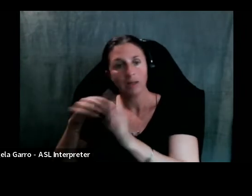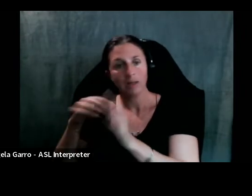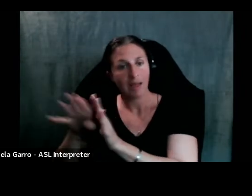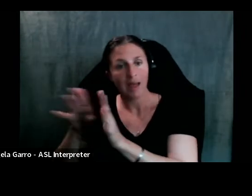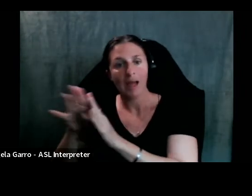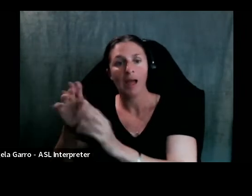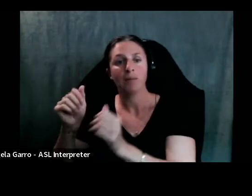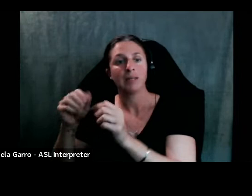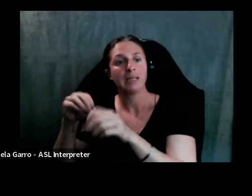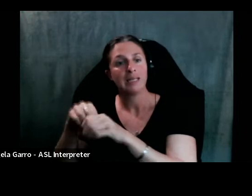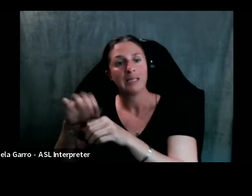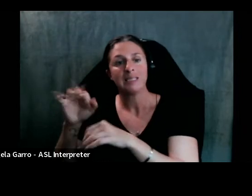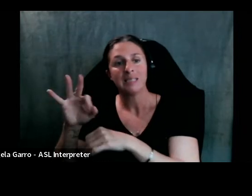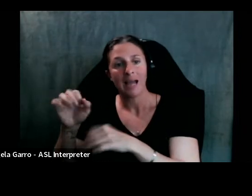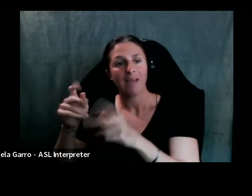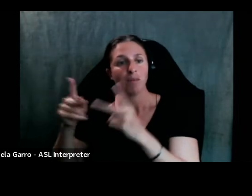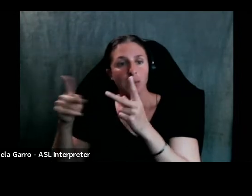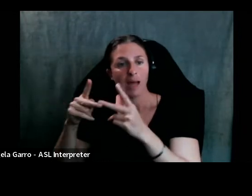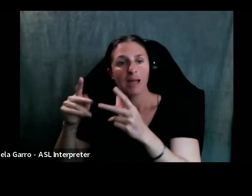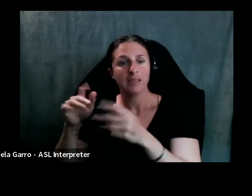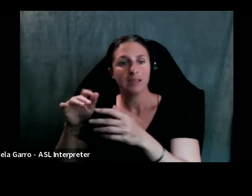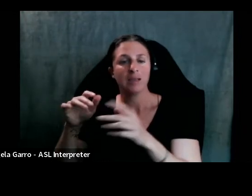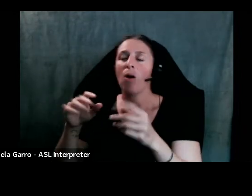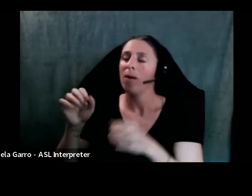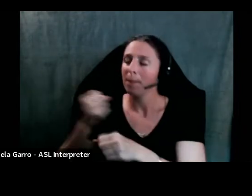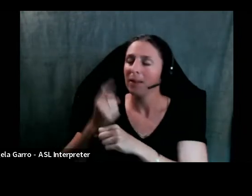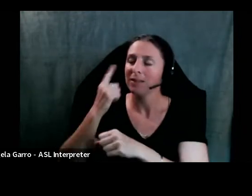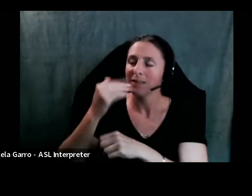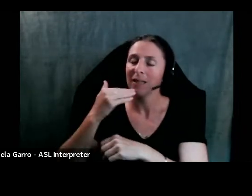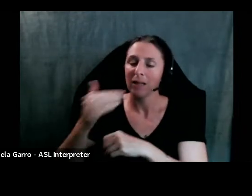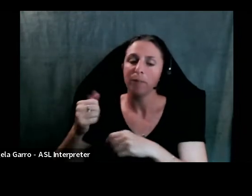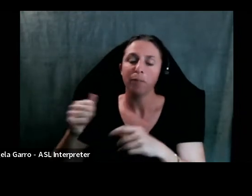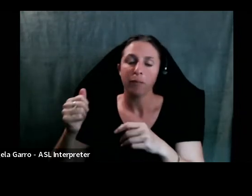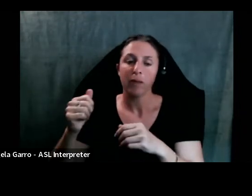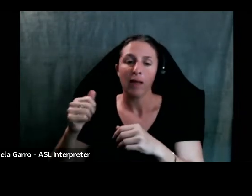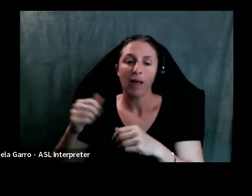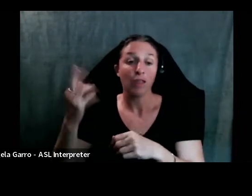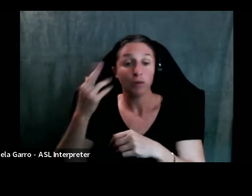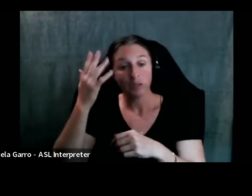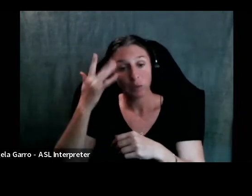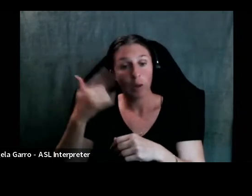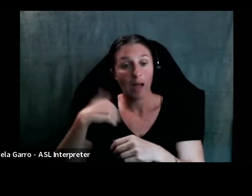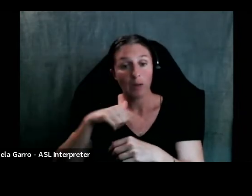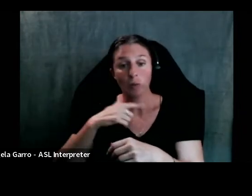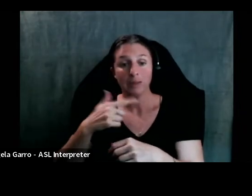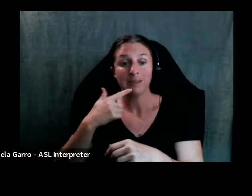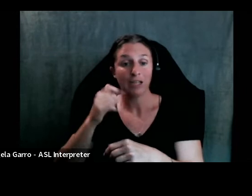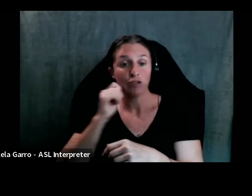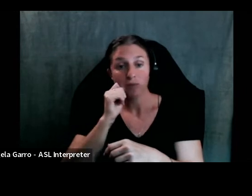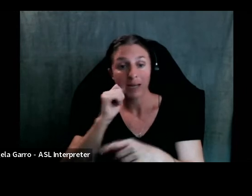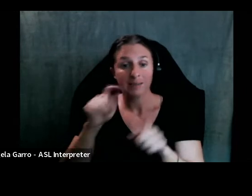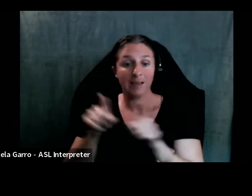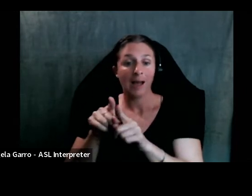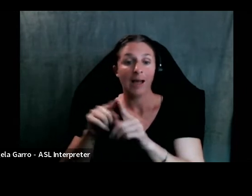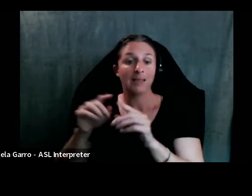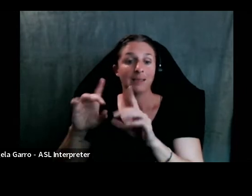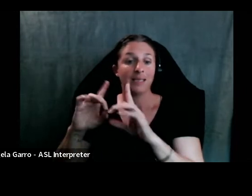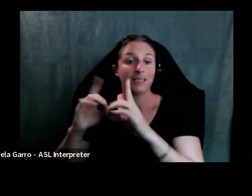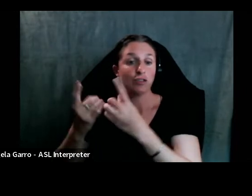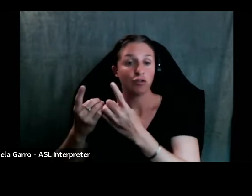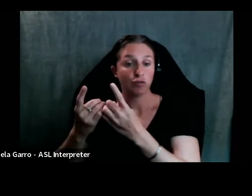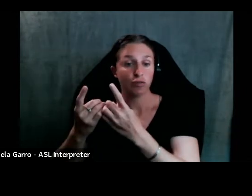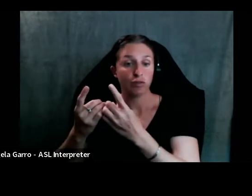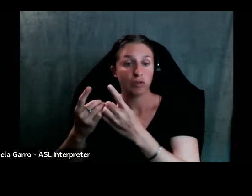one of them. That makes sense. Thank you. I mean, I think the reason why we went with race that as a district and maybe